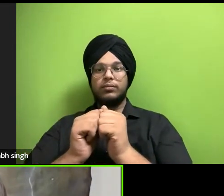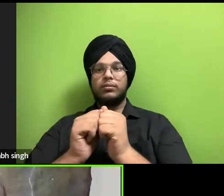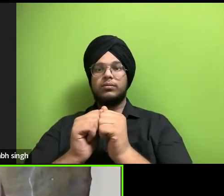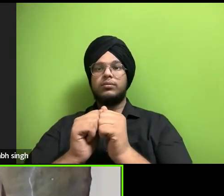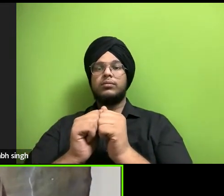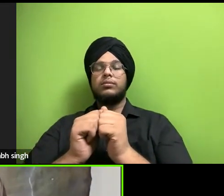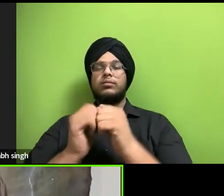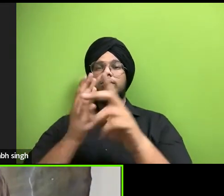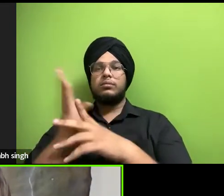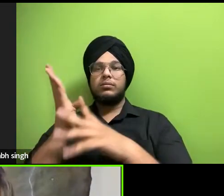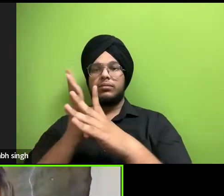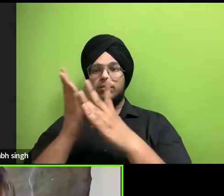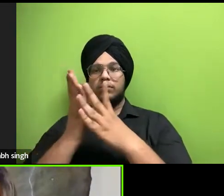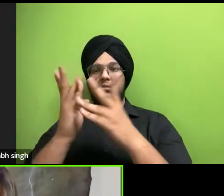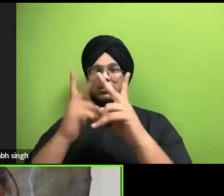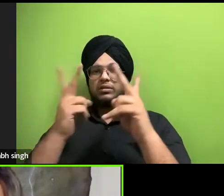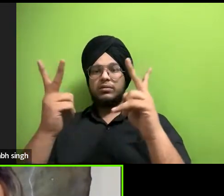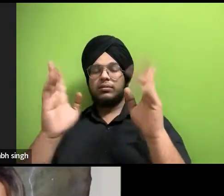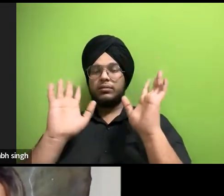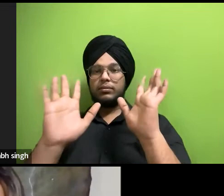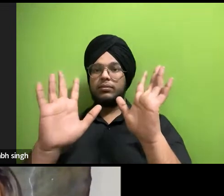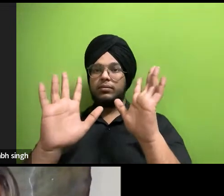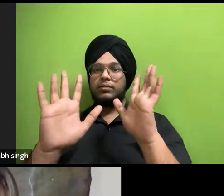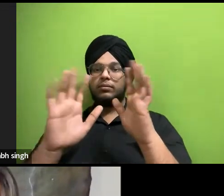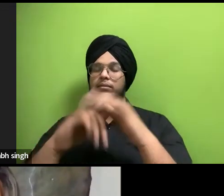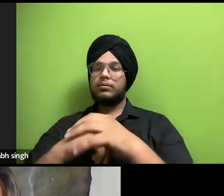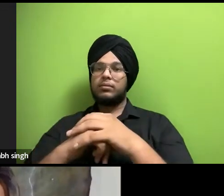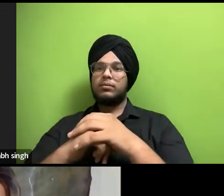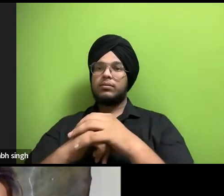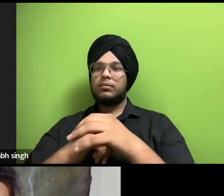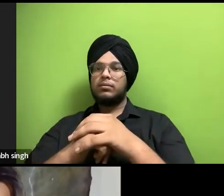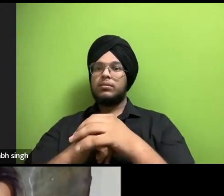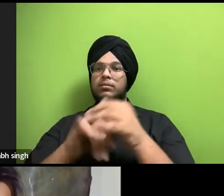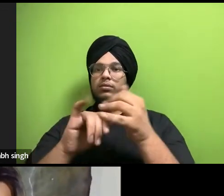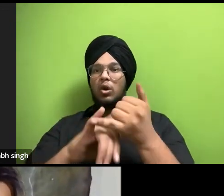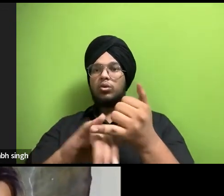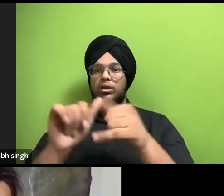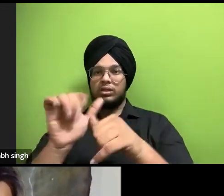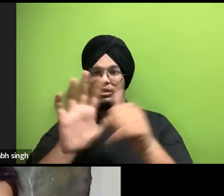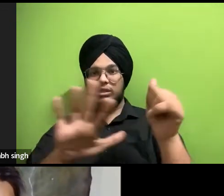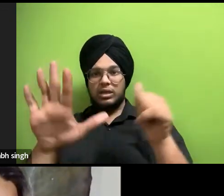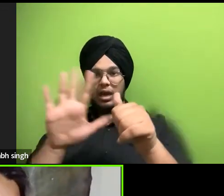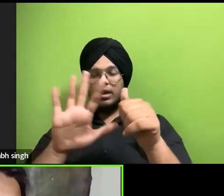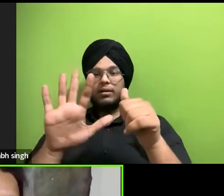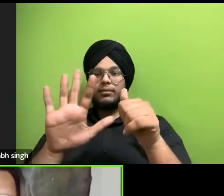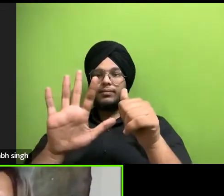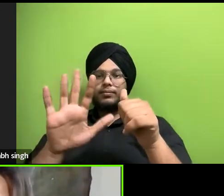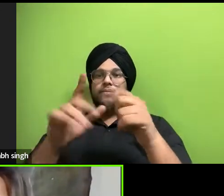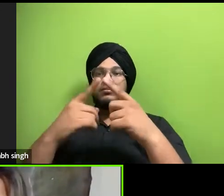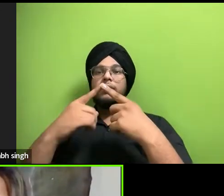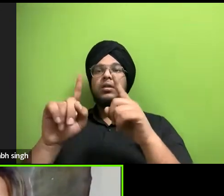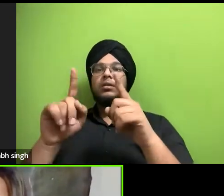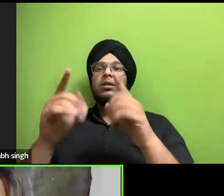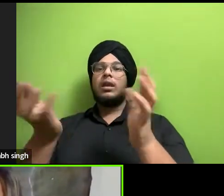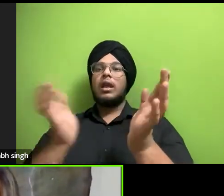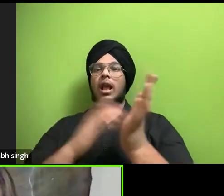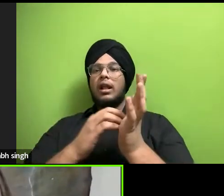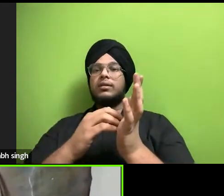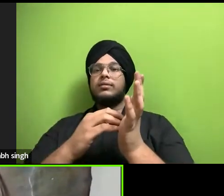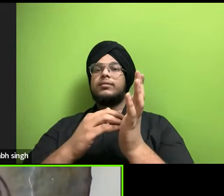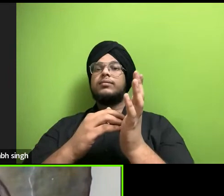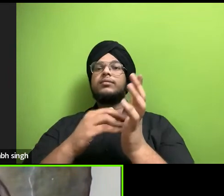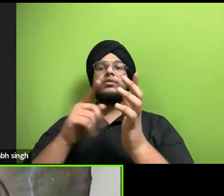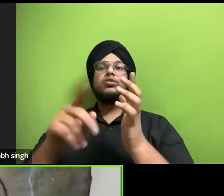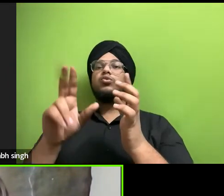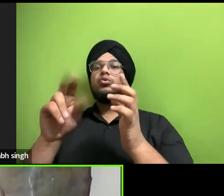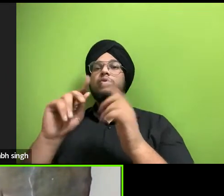antiquities, Greco-Roman antiquities and Southeast Asian antiquities. But I again felt that this was not